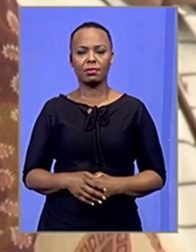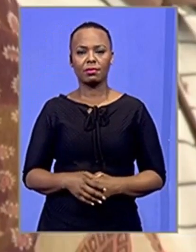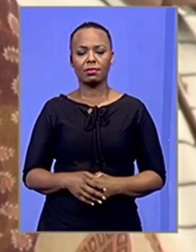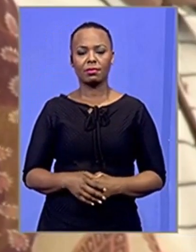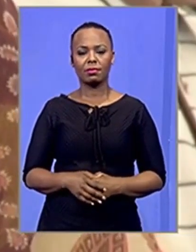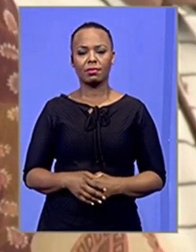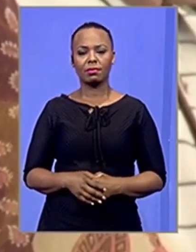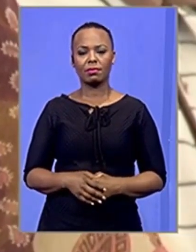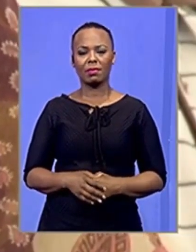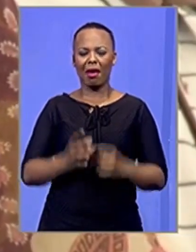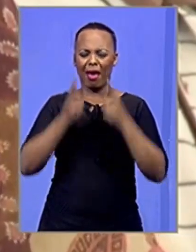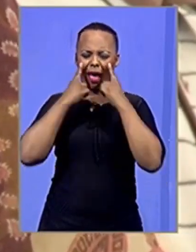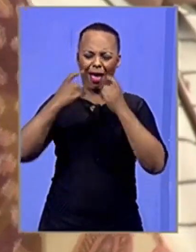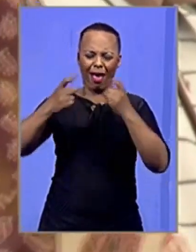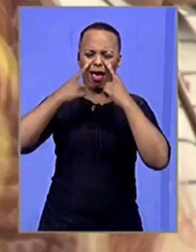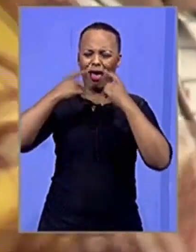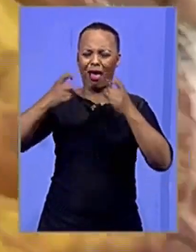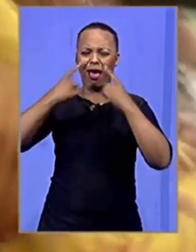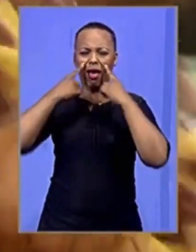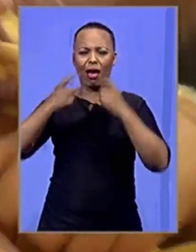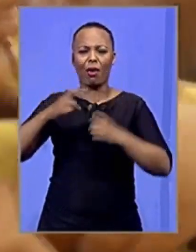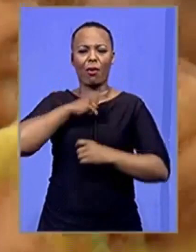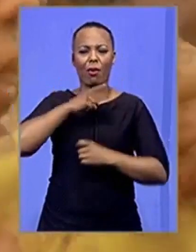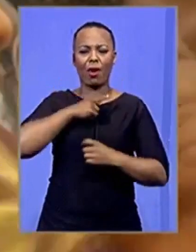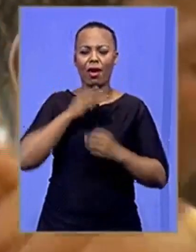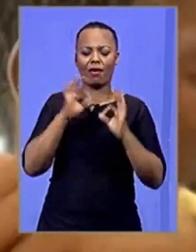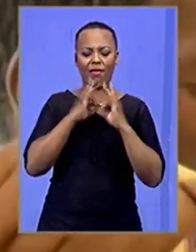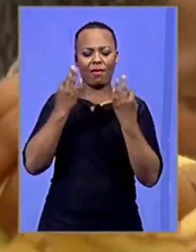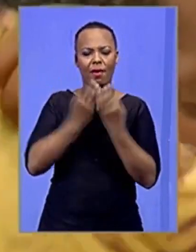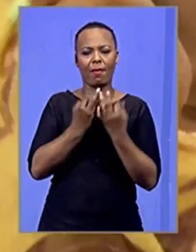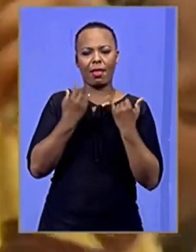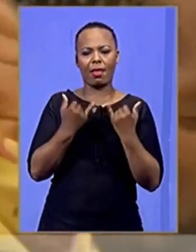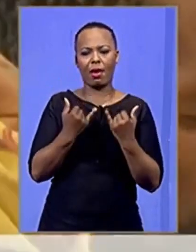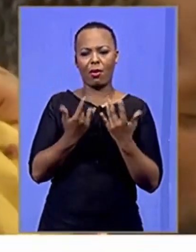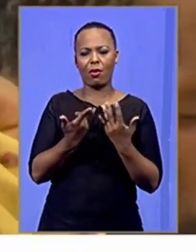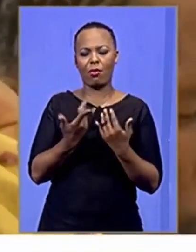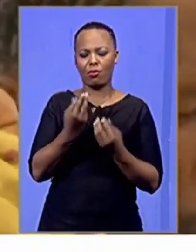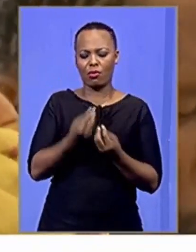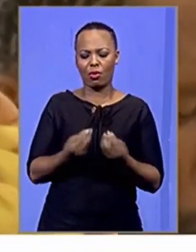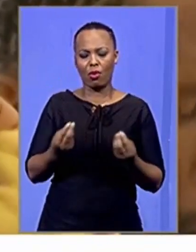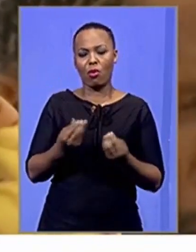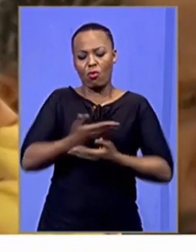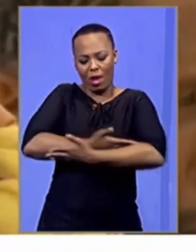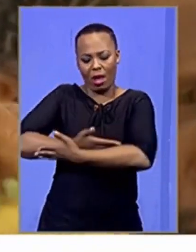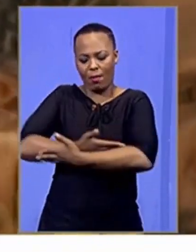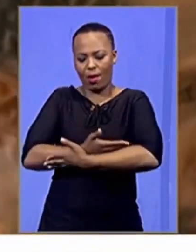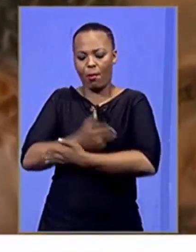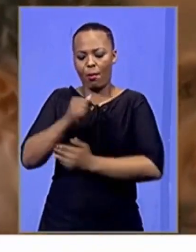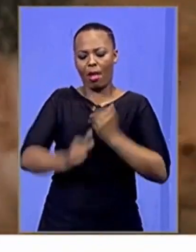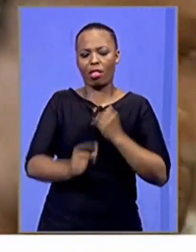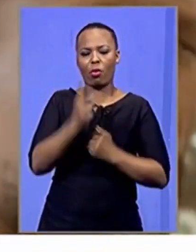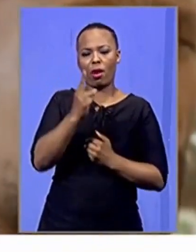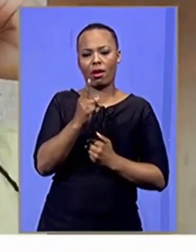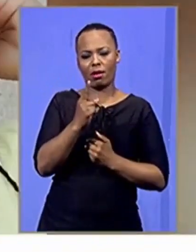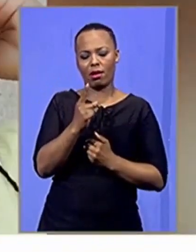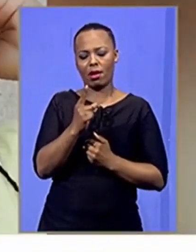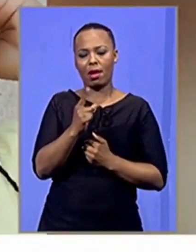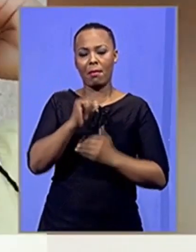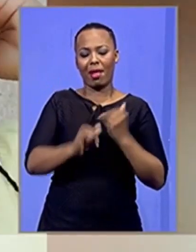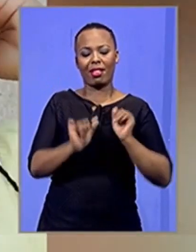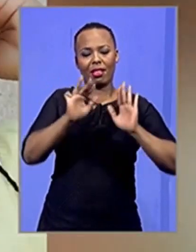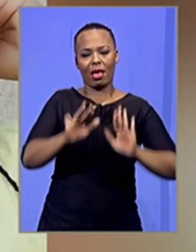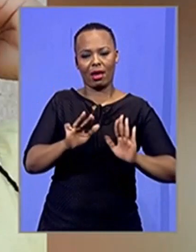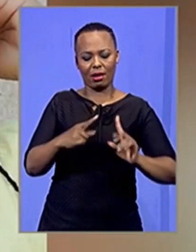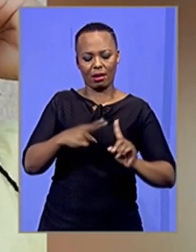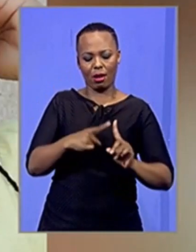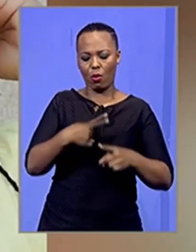Go rena manyami le mahloko morago ga gore lapa le lobe ngwana wa ngwaga o tee le kgweditse senyane. Motheo Rashido o be a bapala